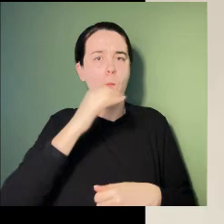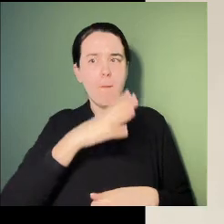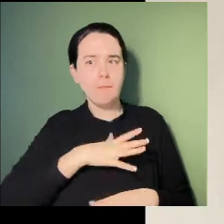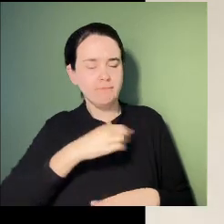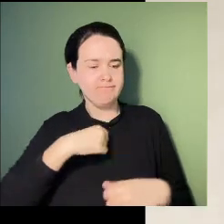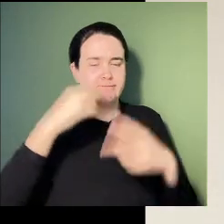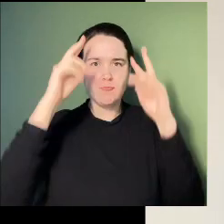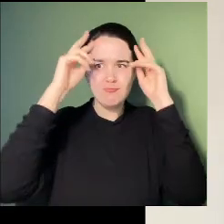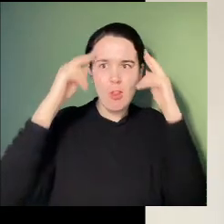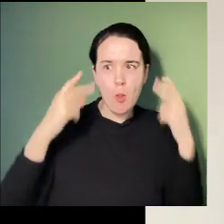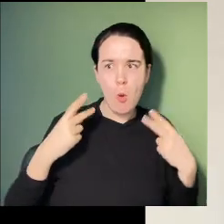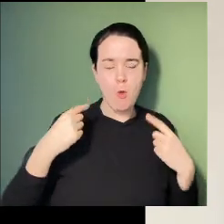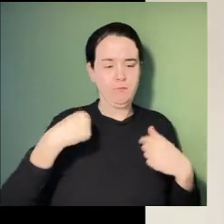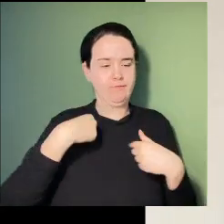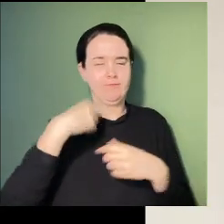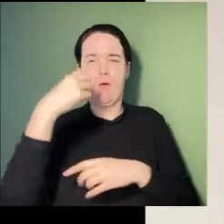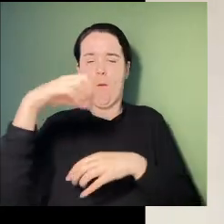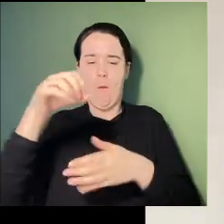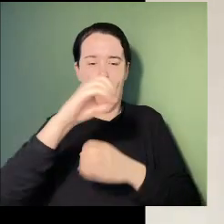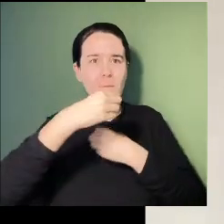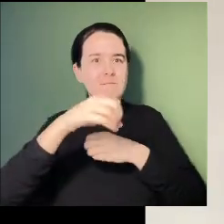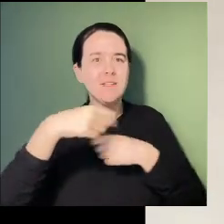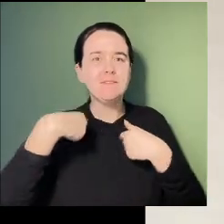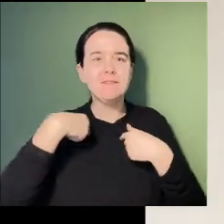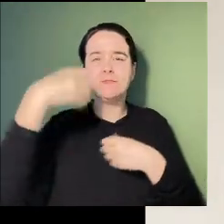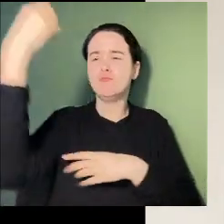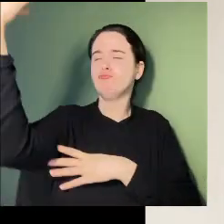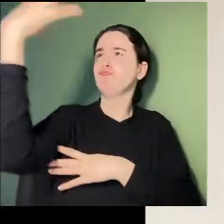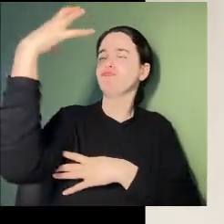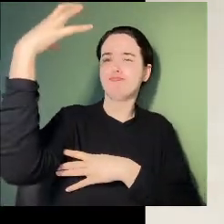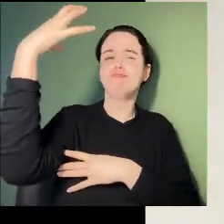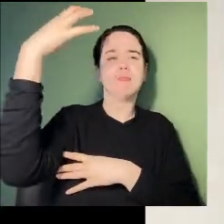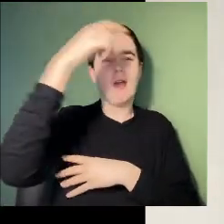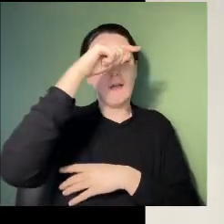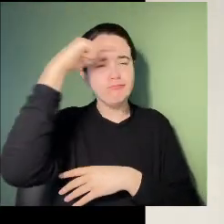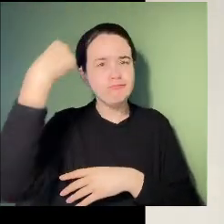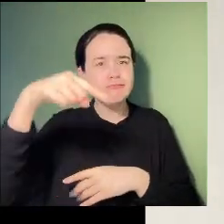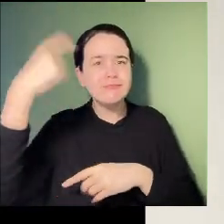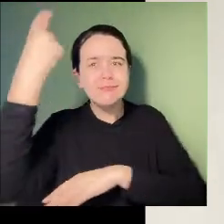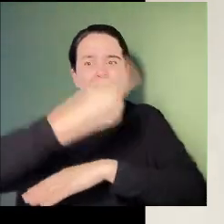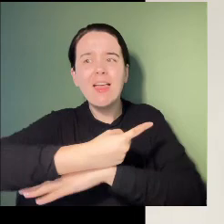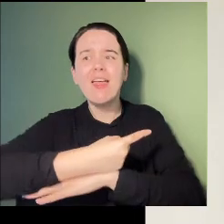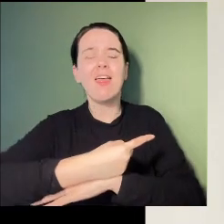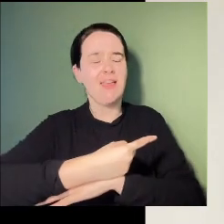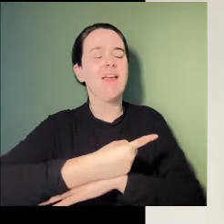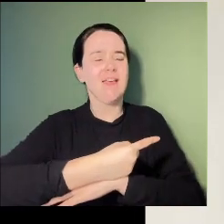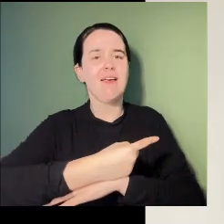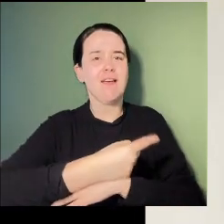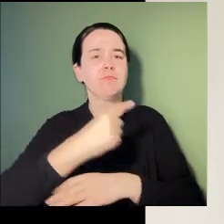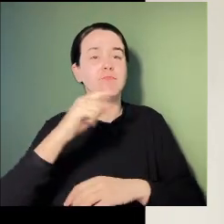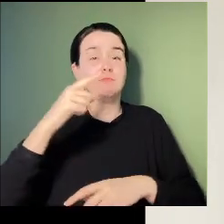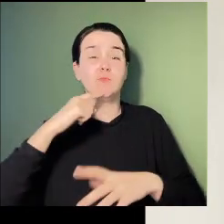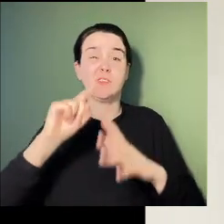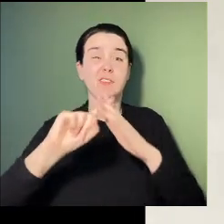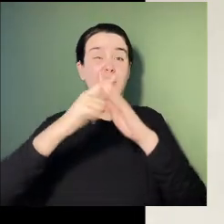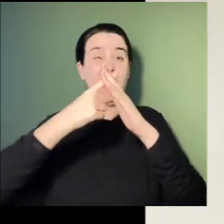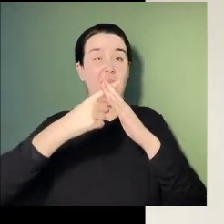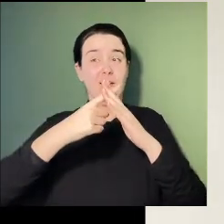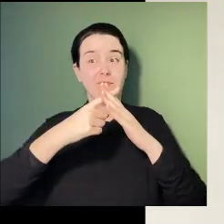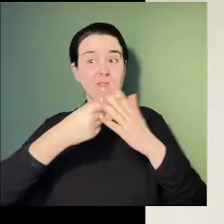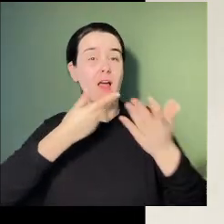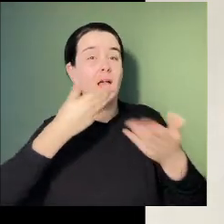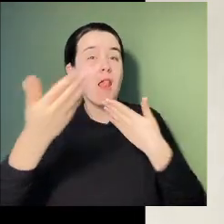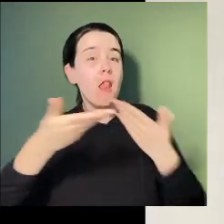the bottom. I'm sitting in my office on a sunny, hot day. Our dialogue today is the first of